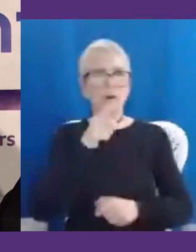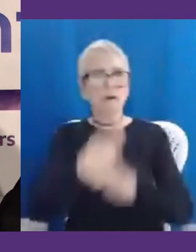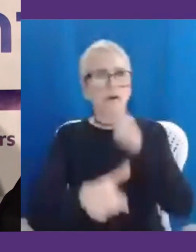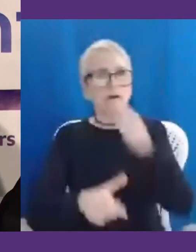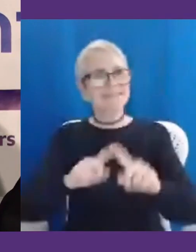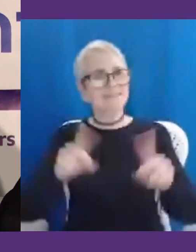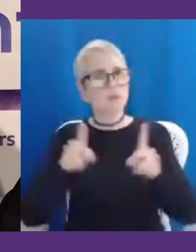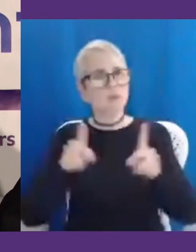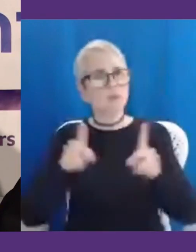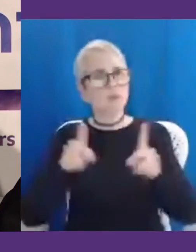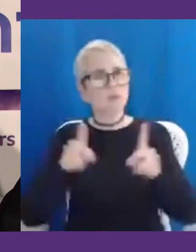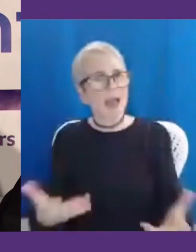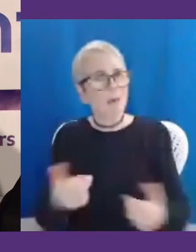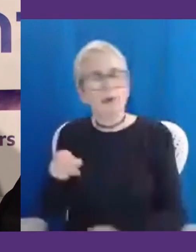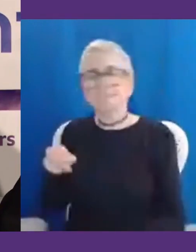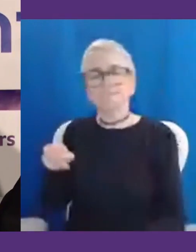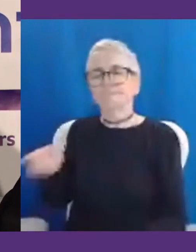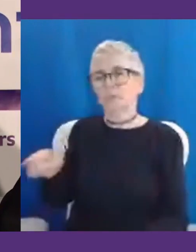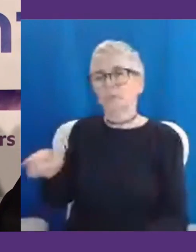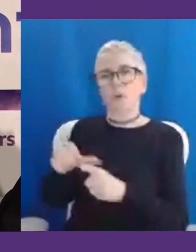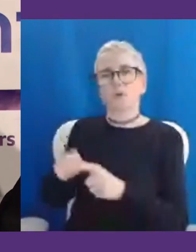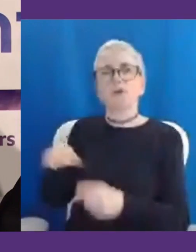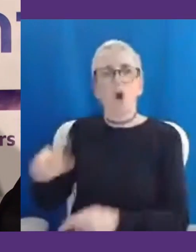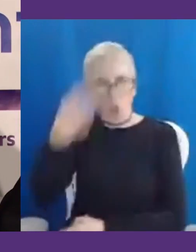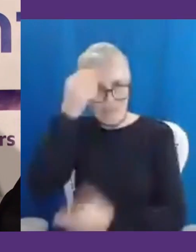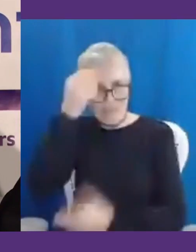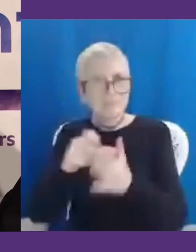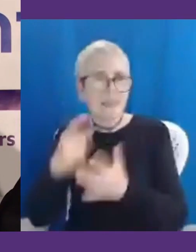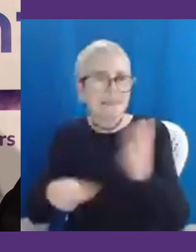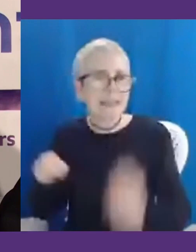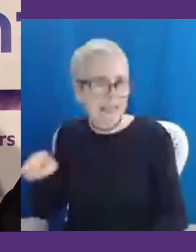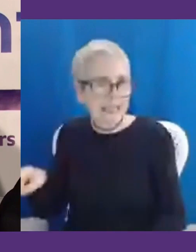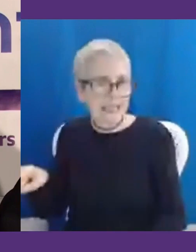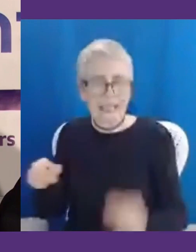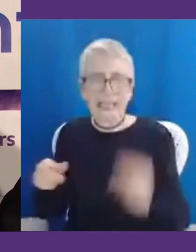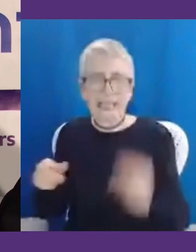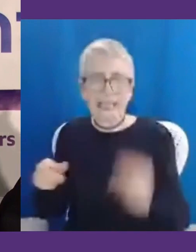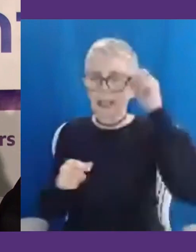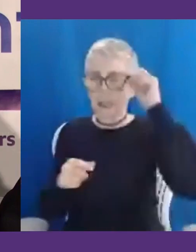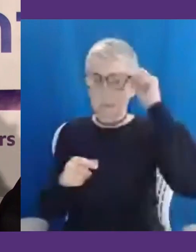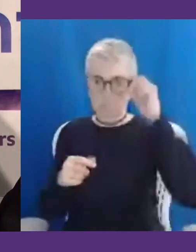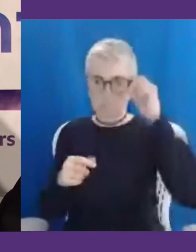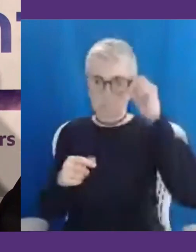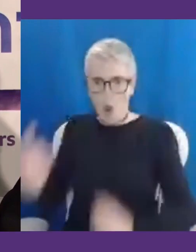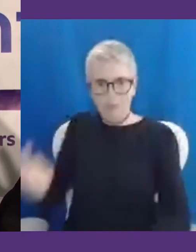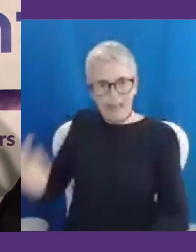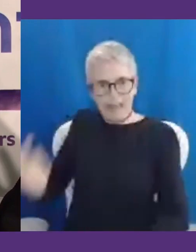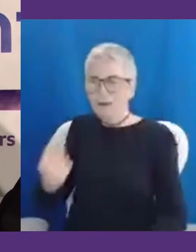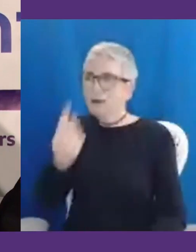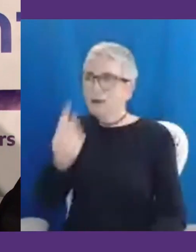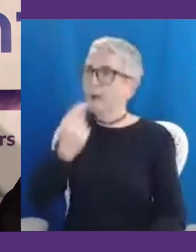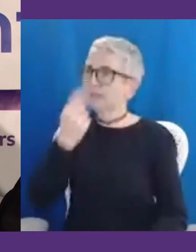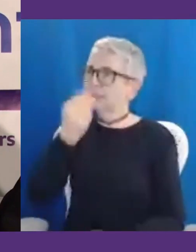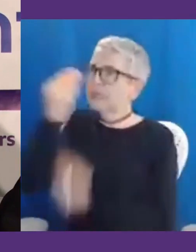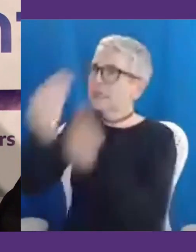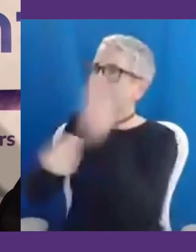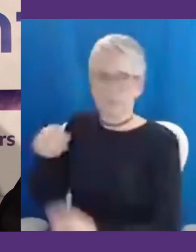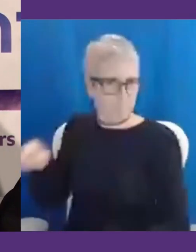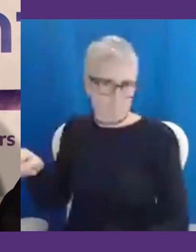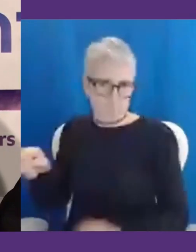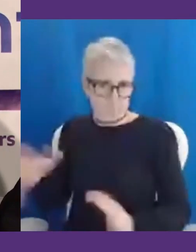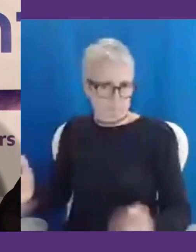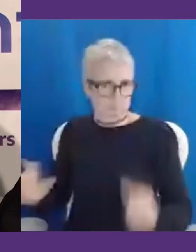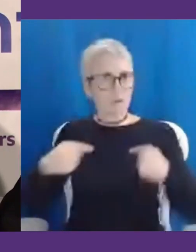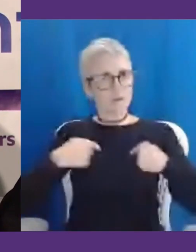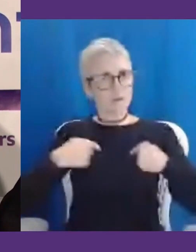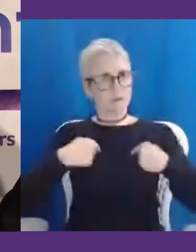learning disabilities, so she doesn't have that capacity. So I have to think about how I talk about her and what I choose to say to her as well, really